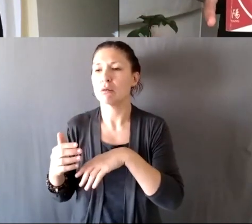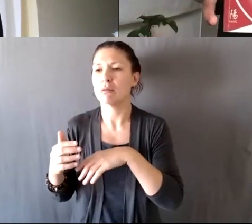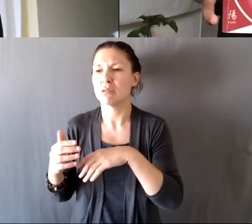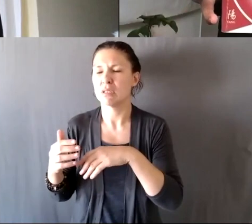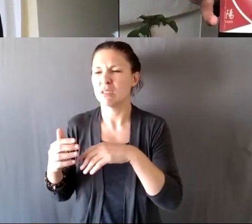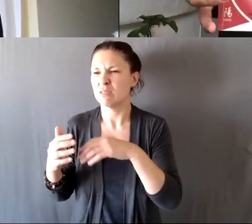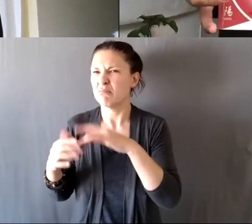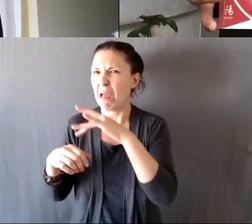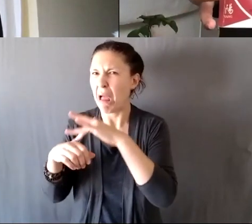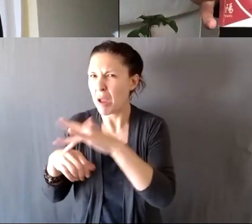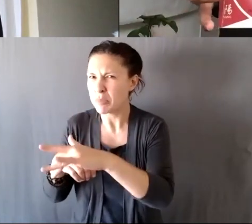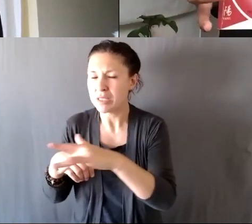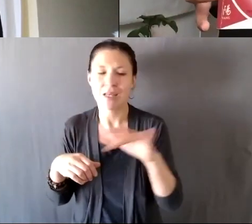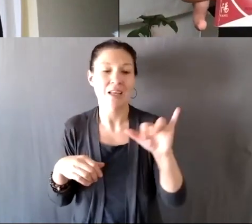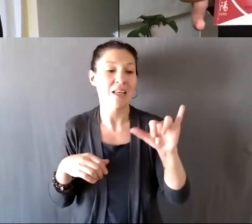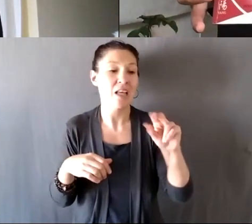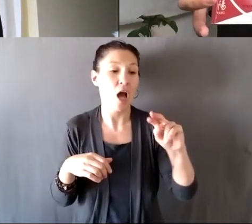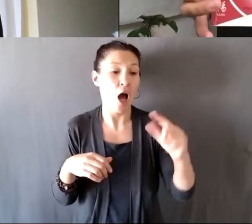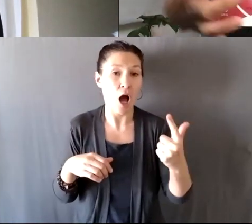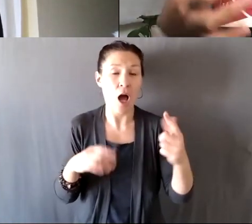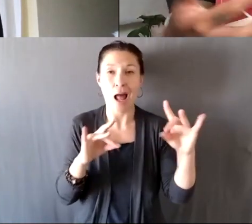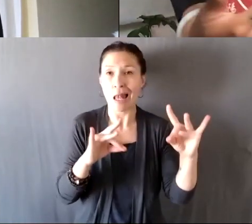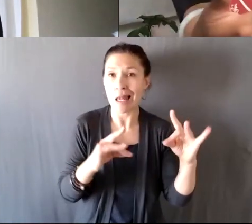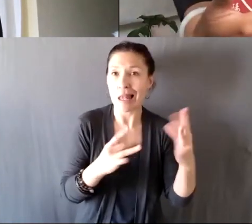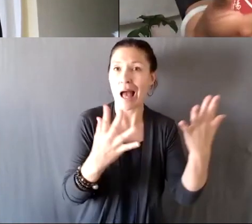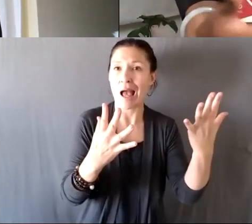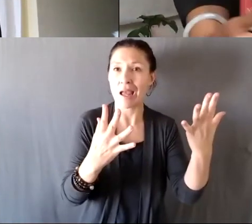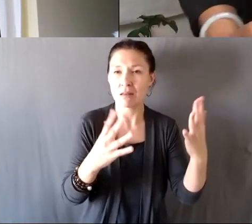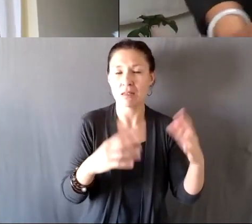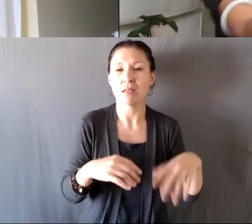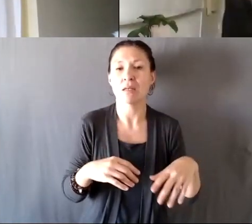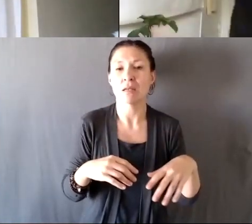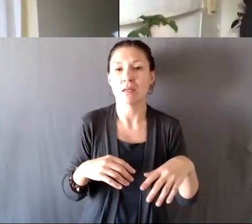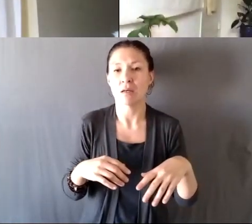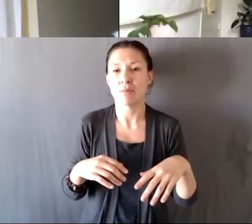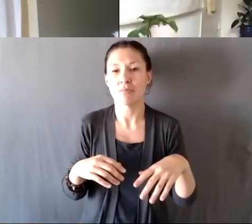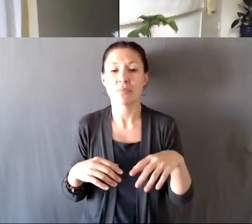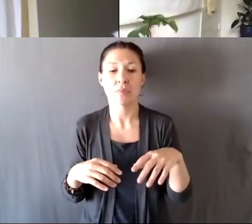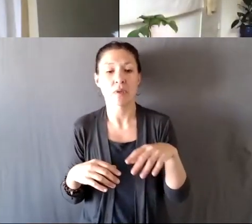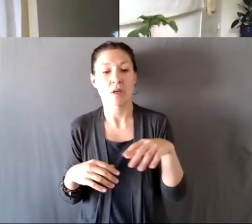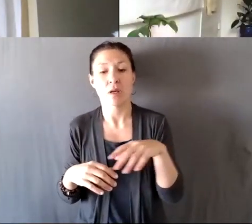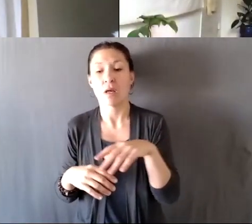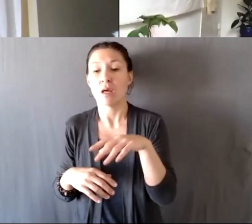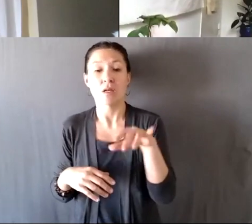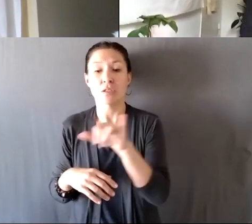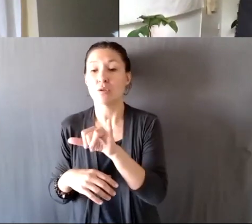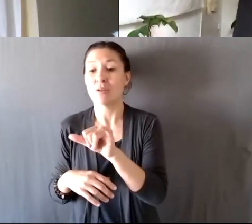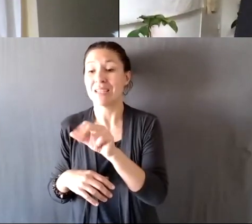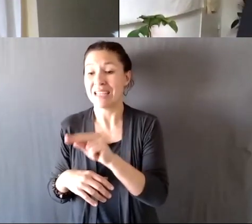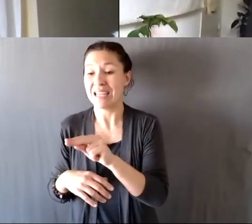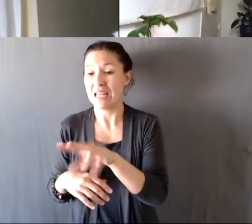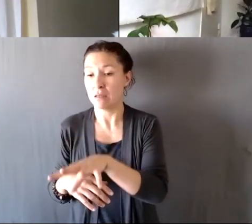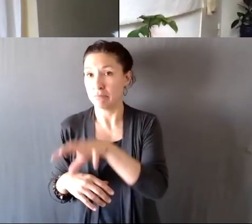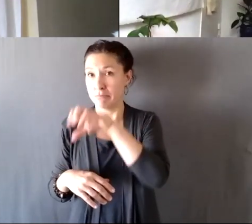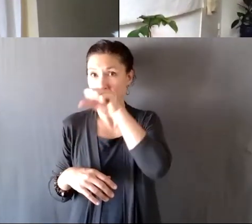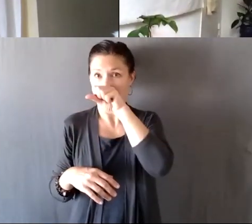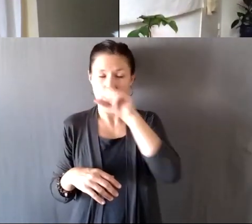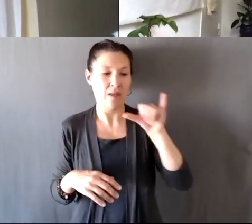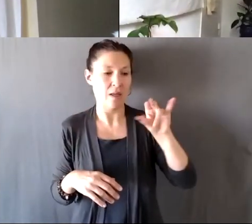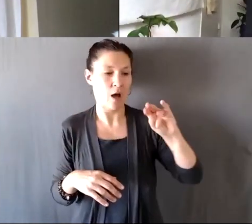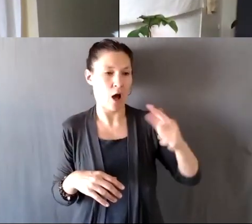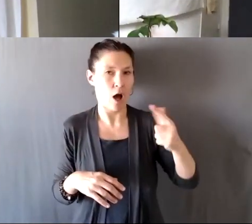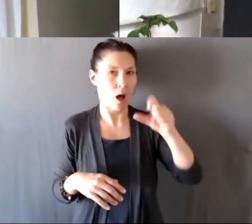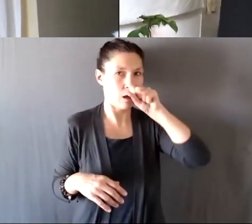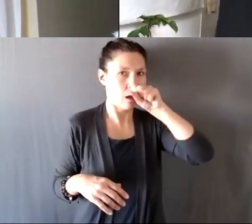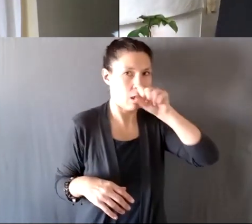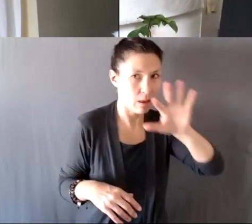Yang is exhalation and yin is inhalation. So yin,